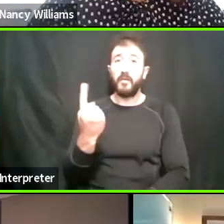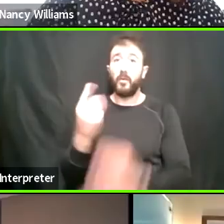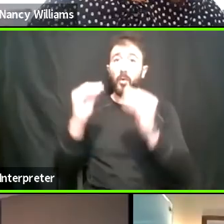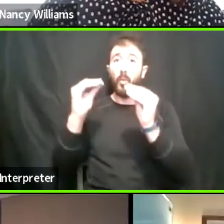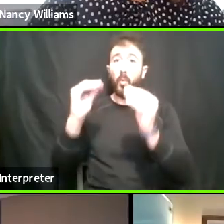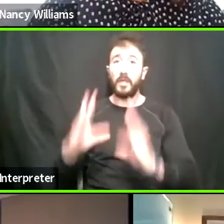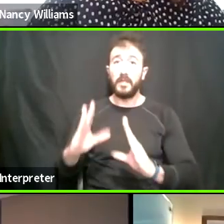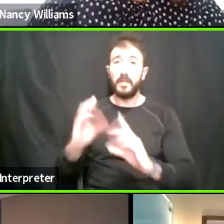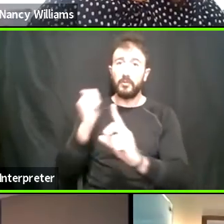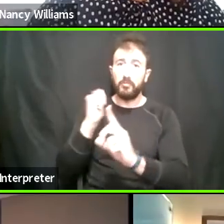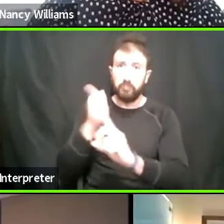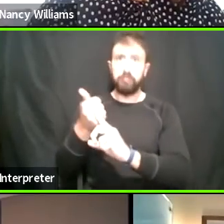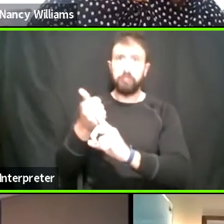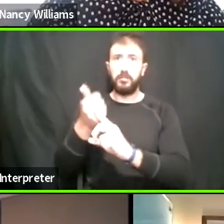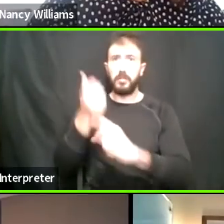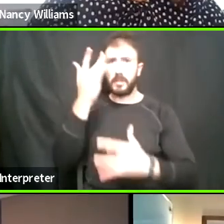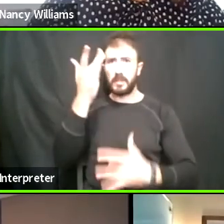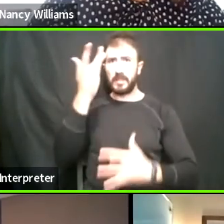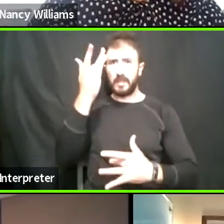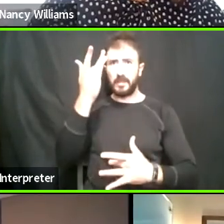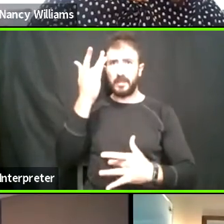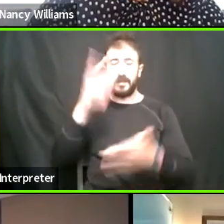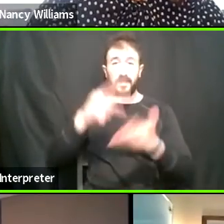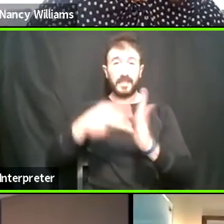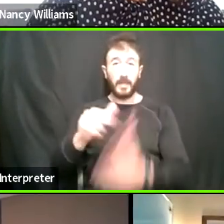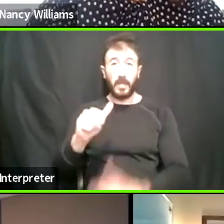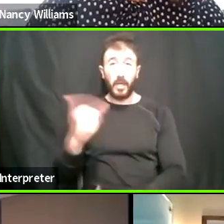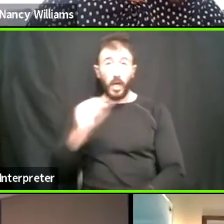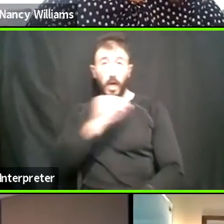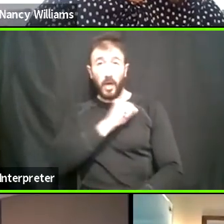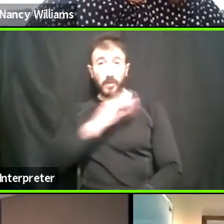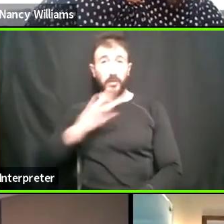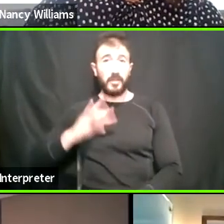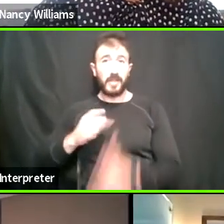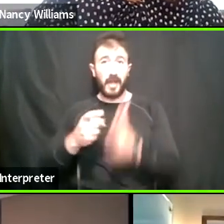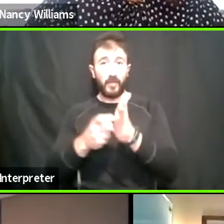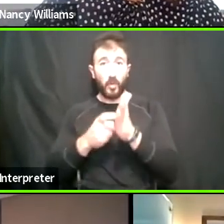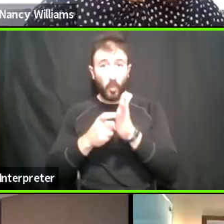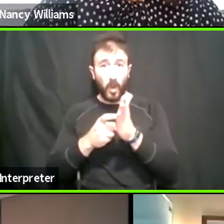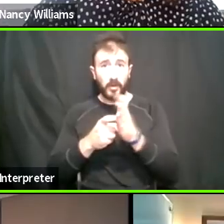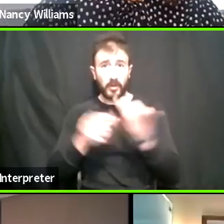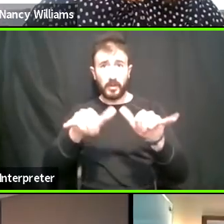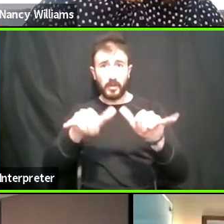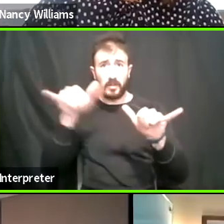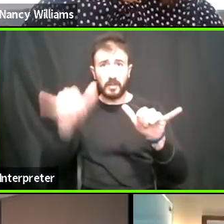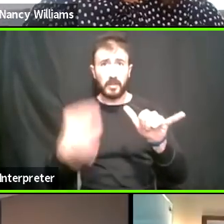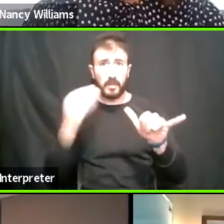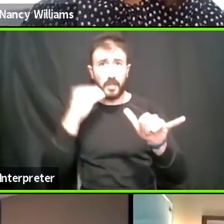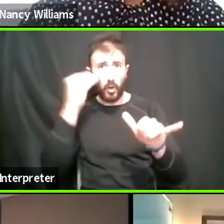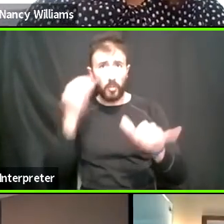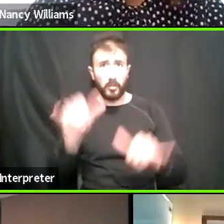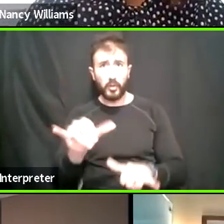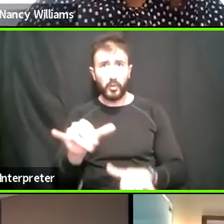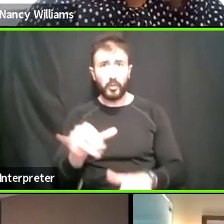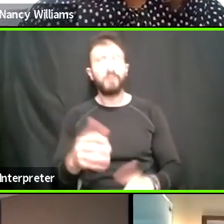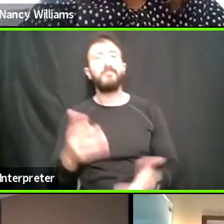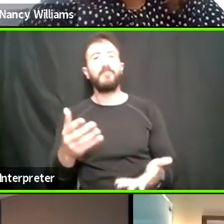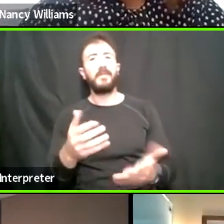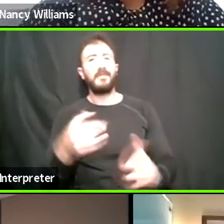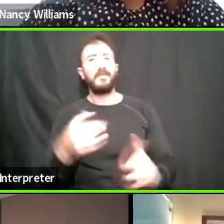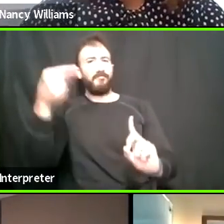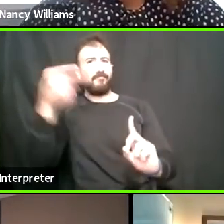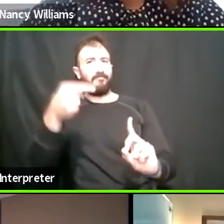work? So that's the job of the contact tracing that we are doing.